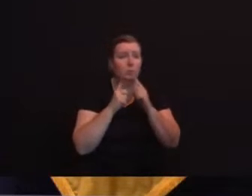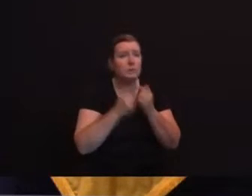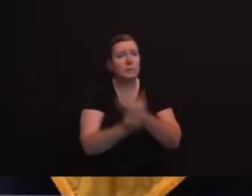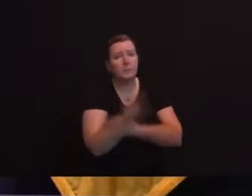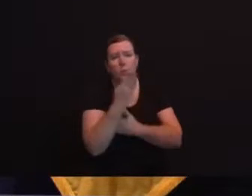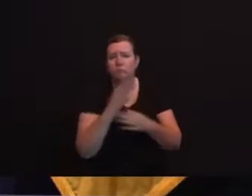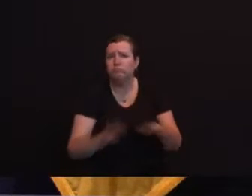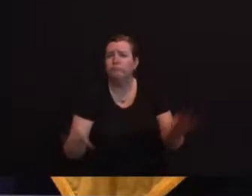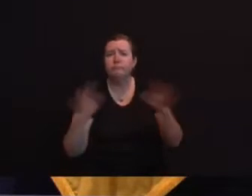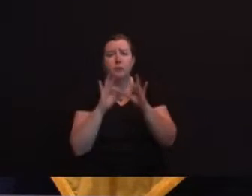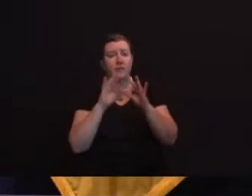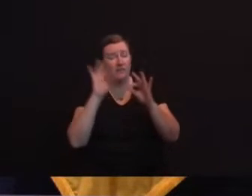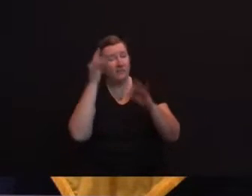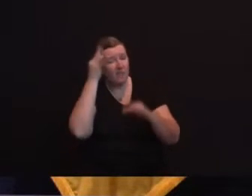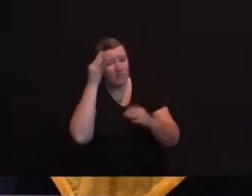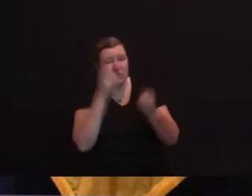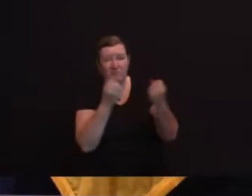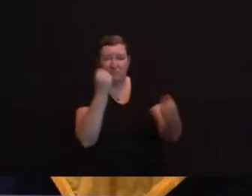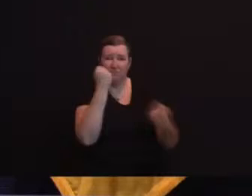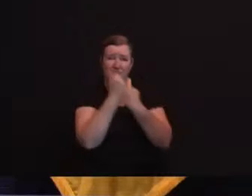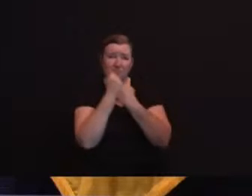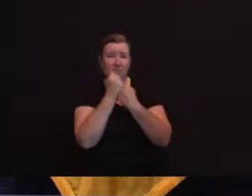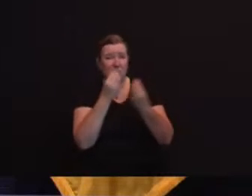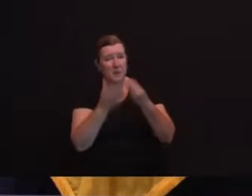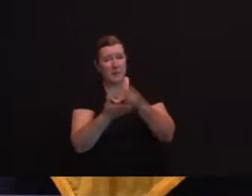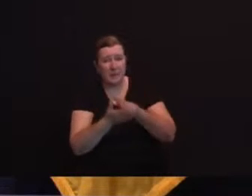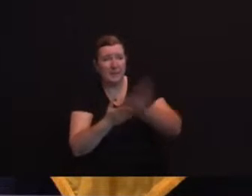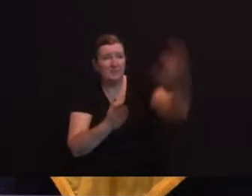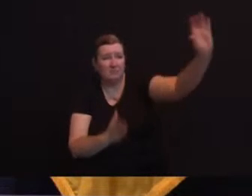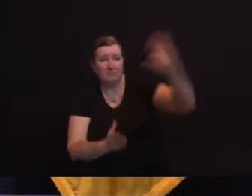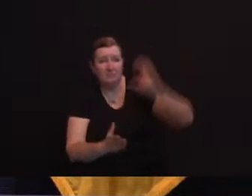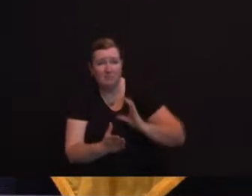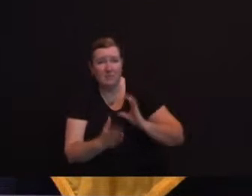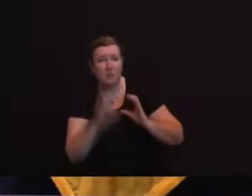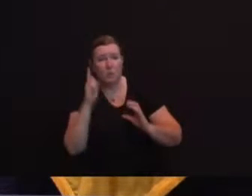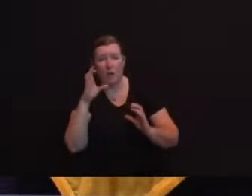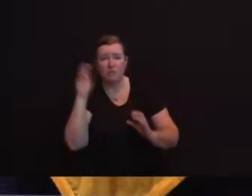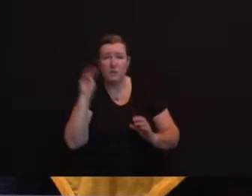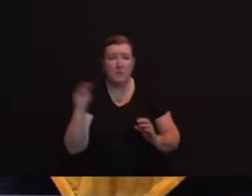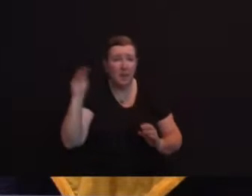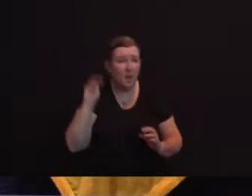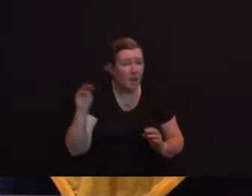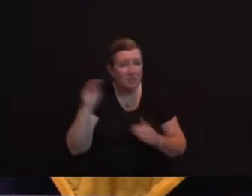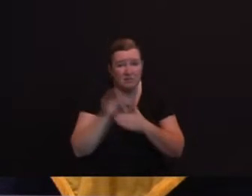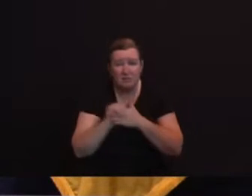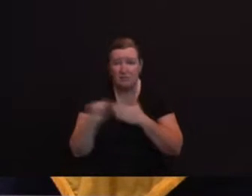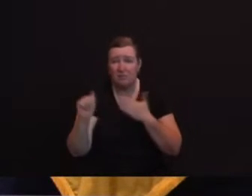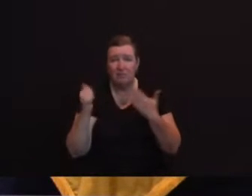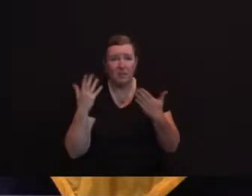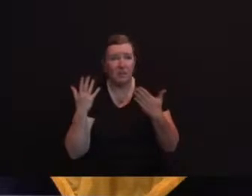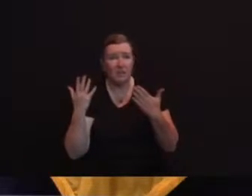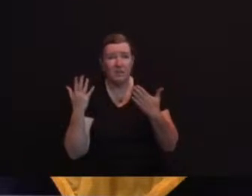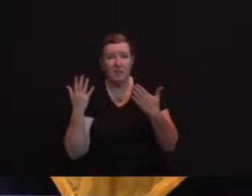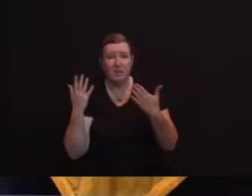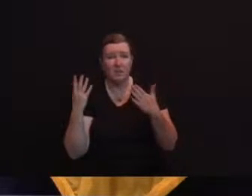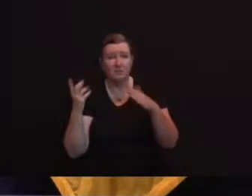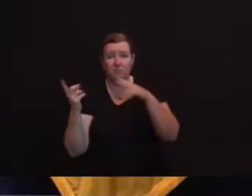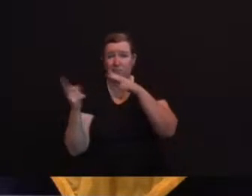money. I think there's $100-something million that's been designated, and I think we estimate an $8+